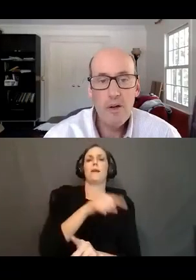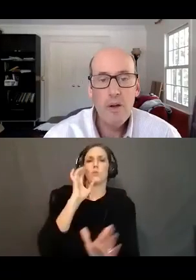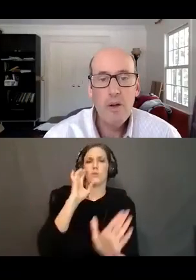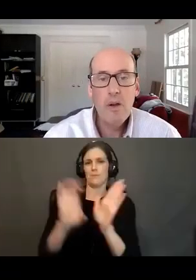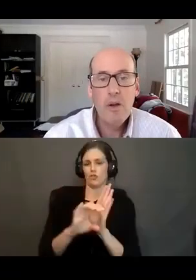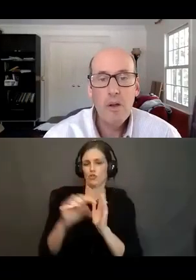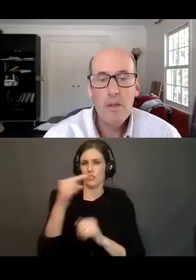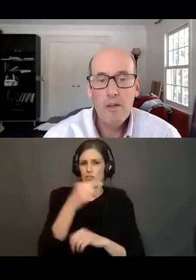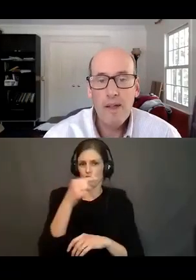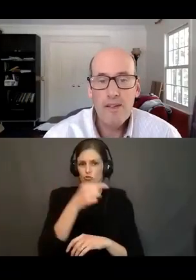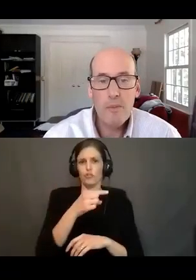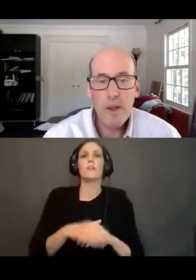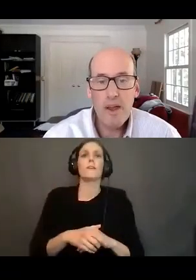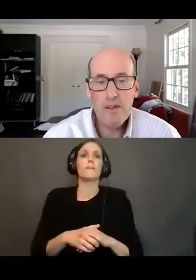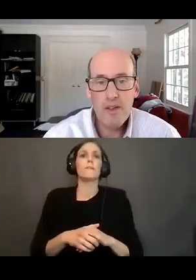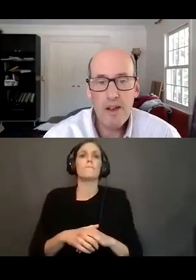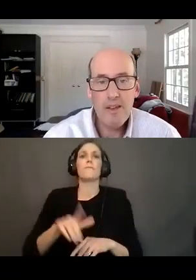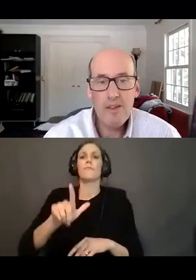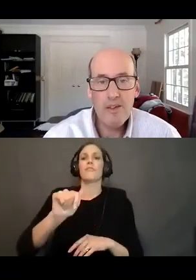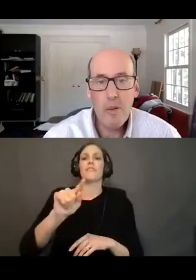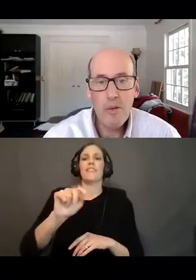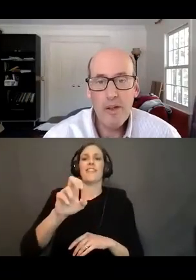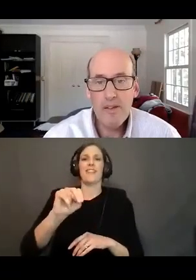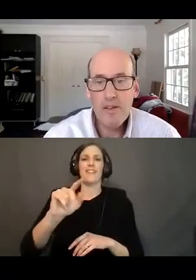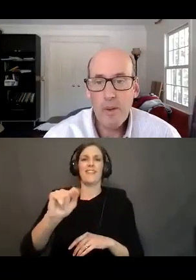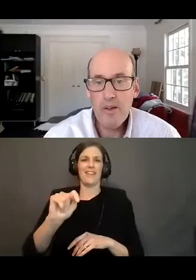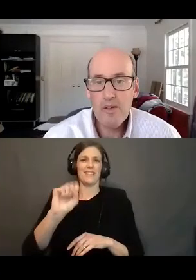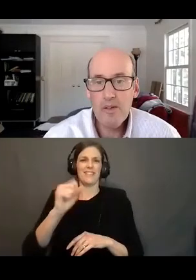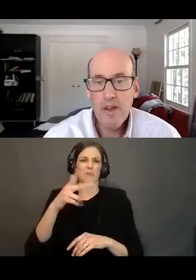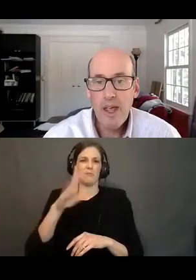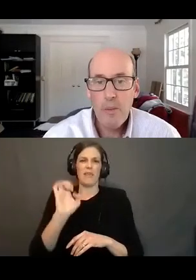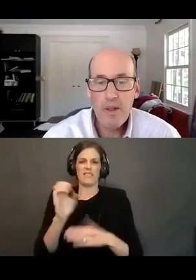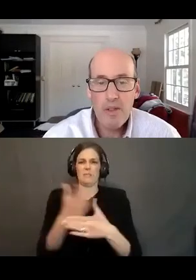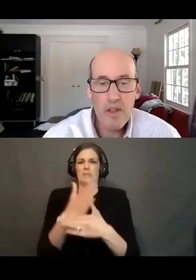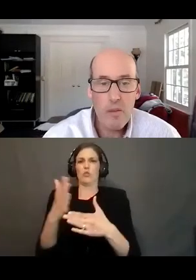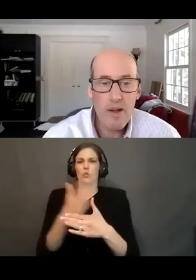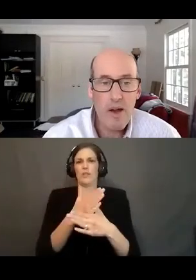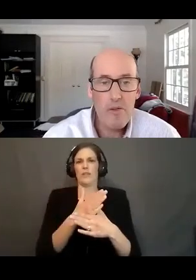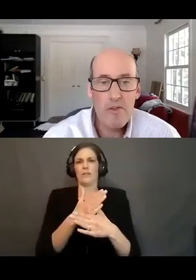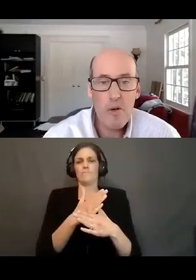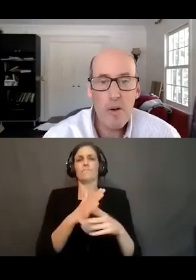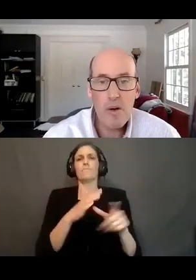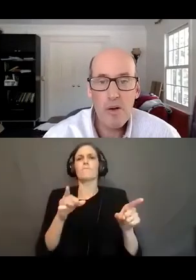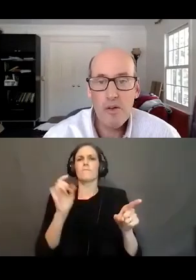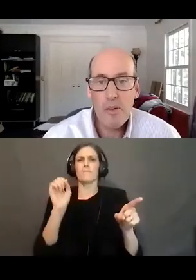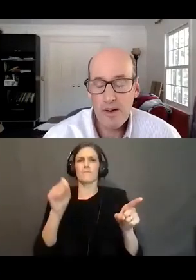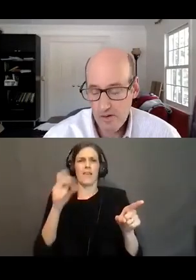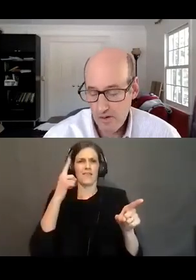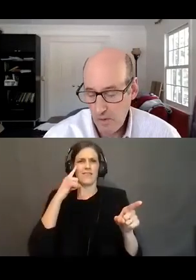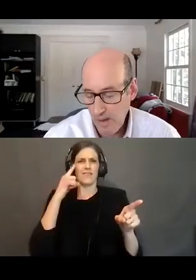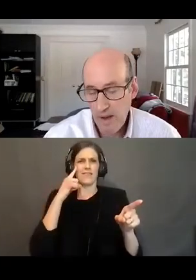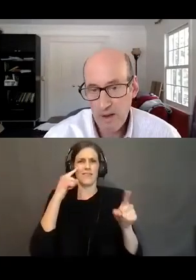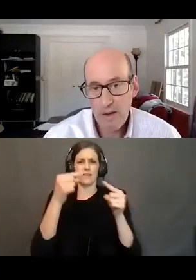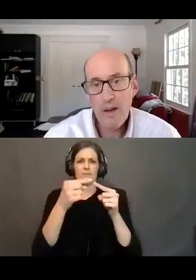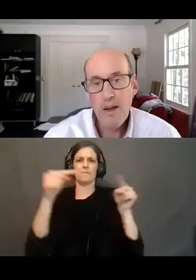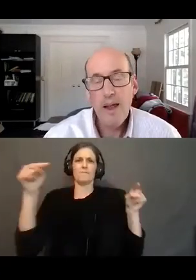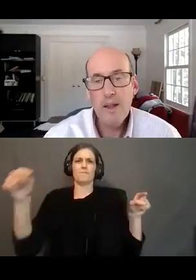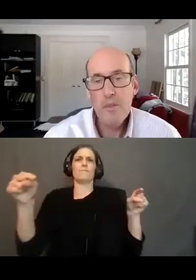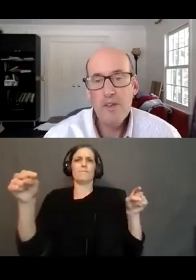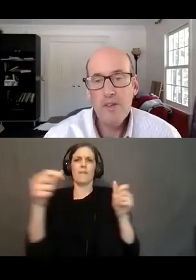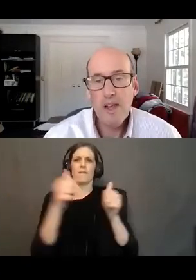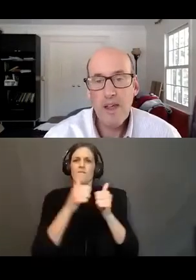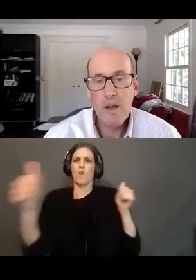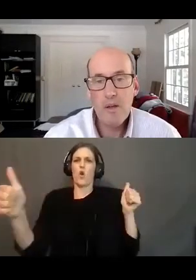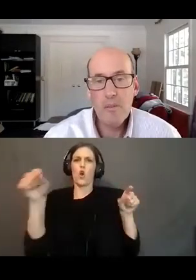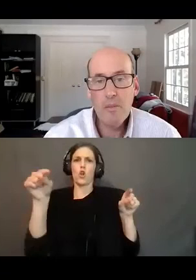here, the latent space is this is the whole latent space. We can think about how far apart two actors are plotted. And let